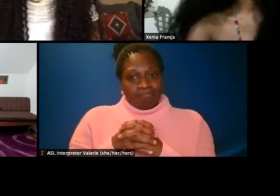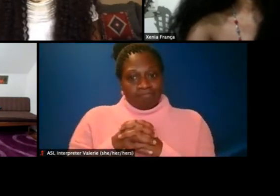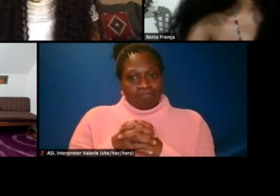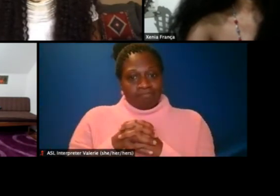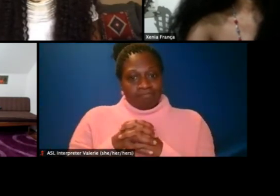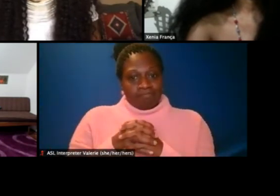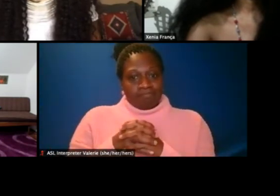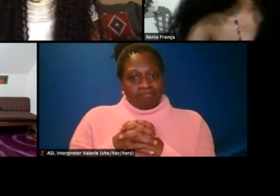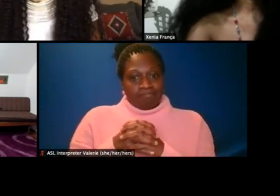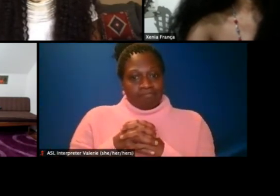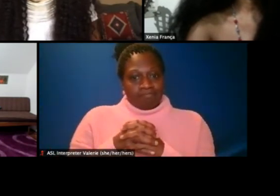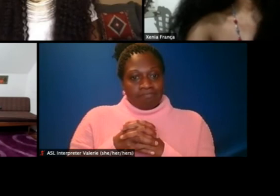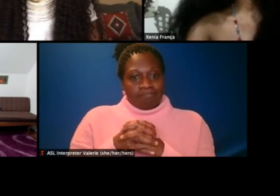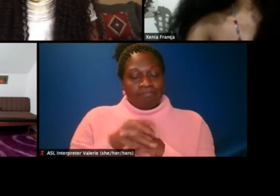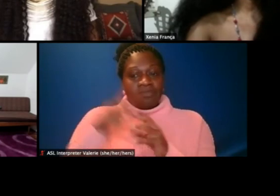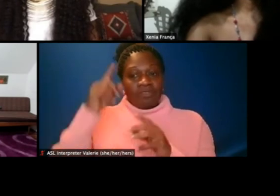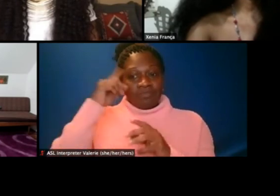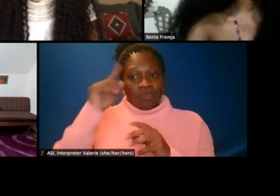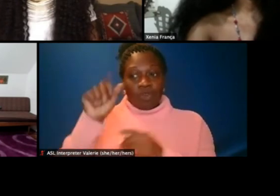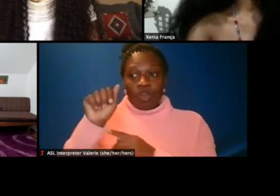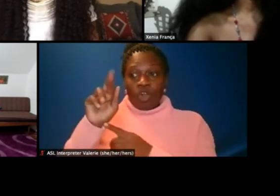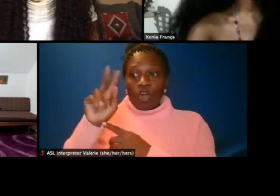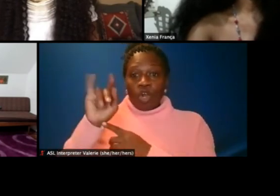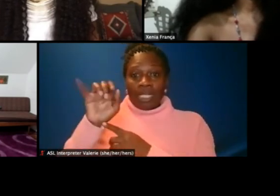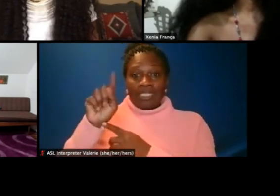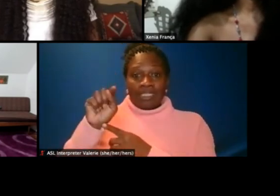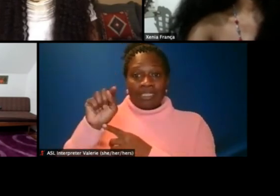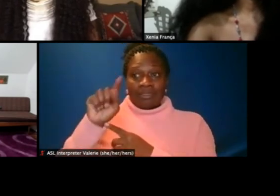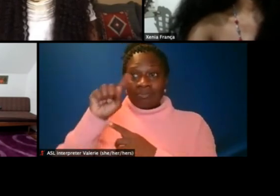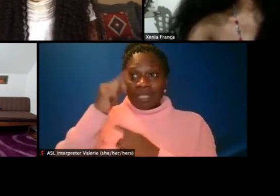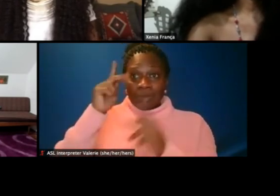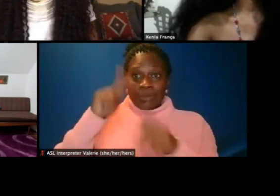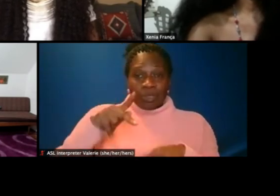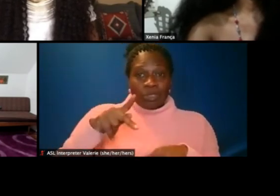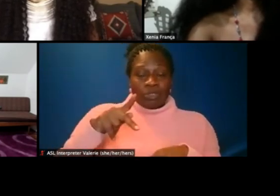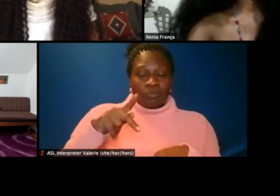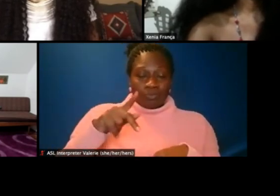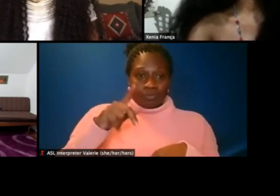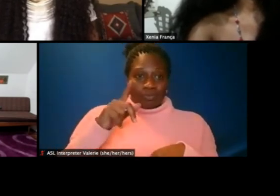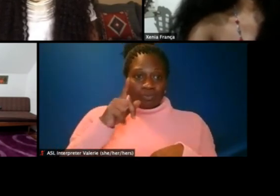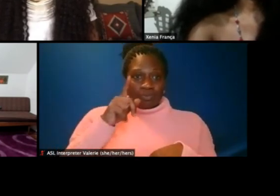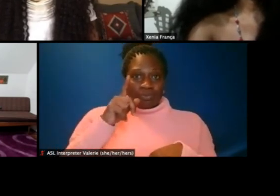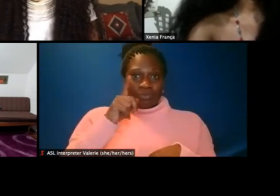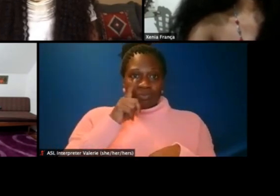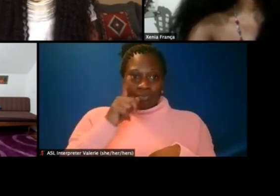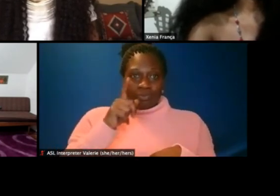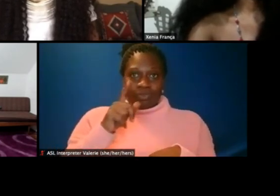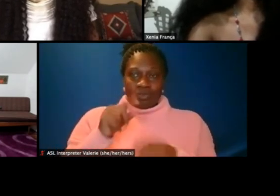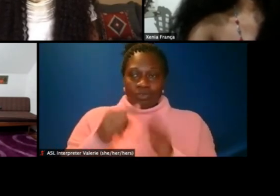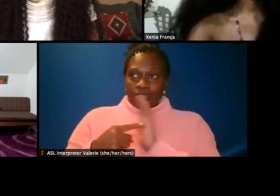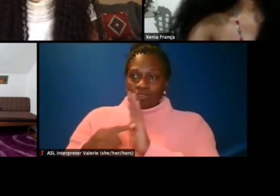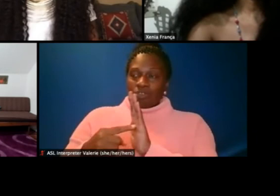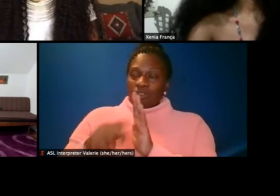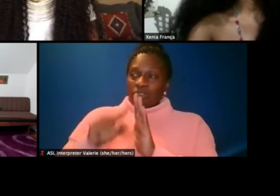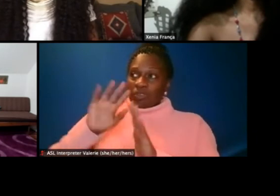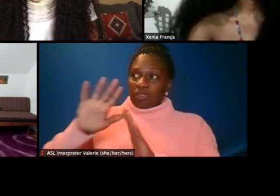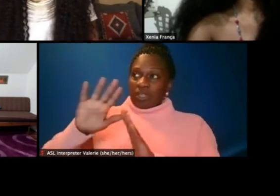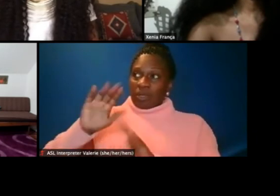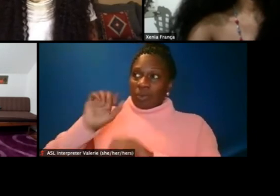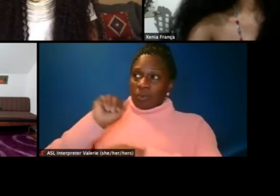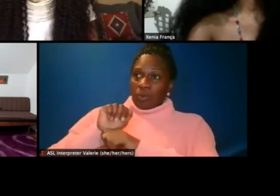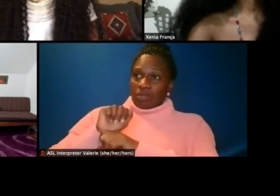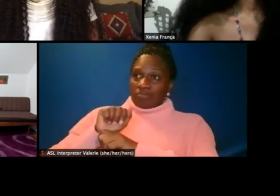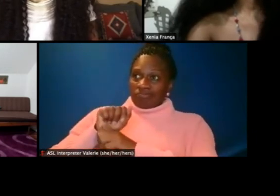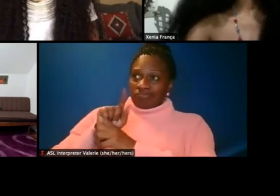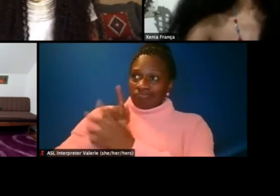you know, for an artist, a Black artist, to disrupt white spaces with their work is a revolutionary act as